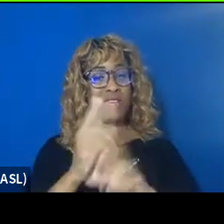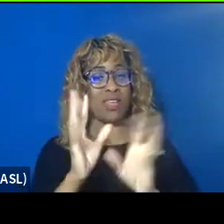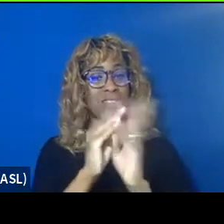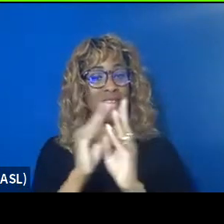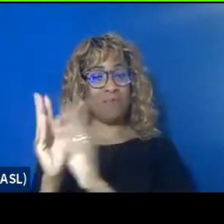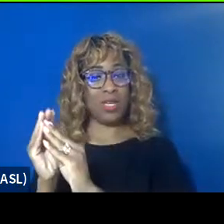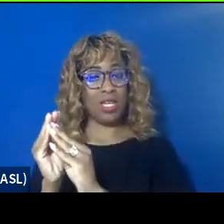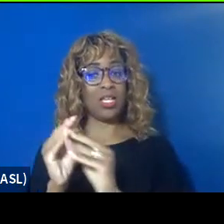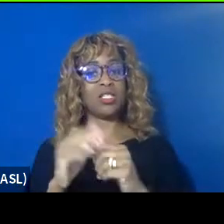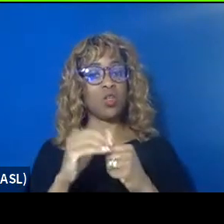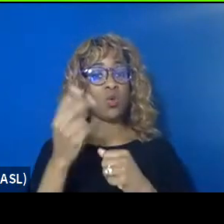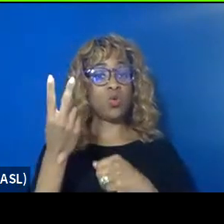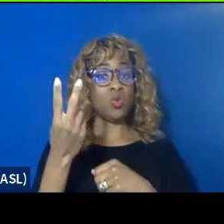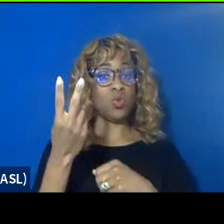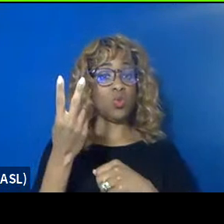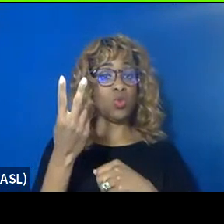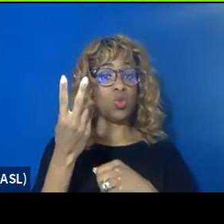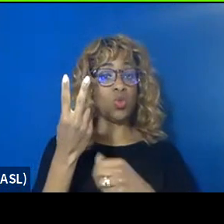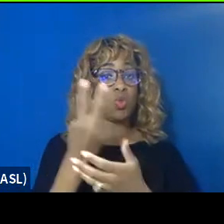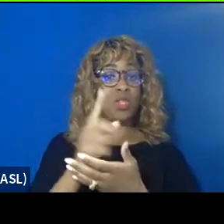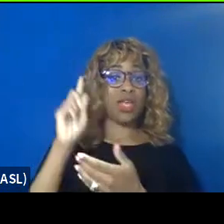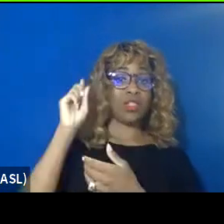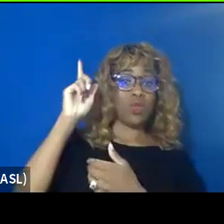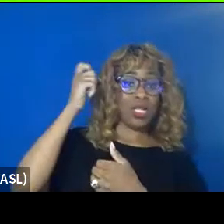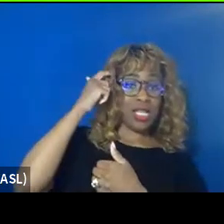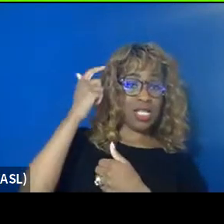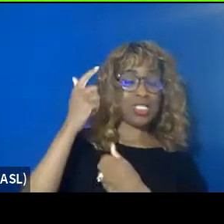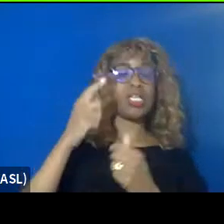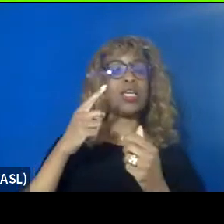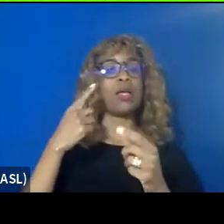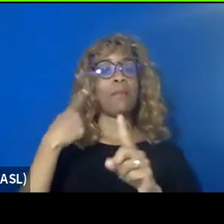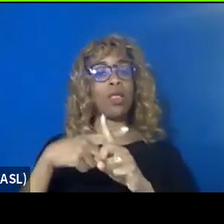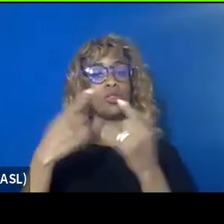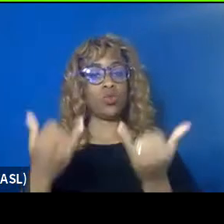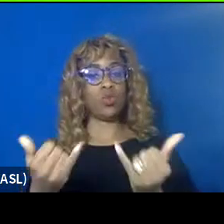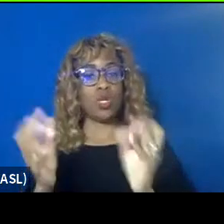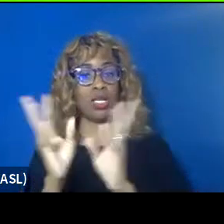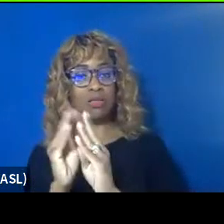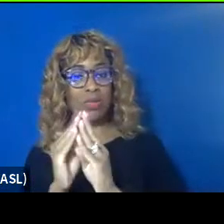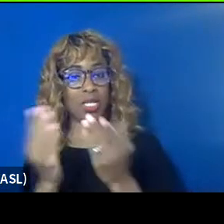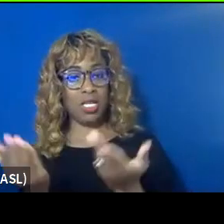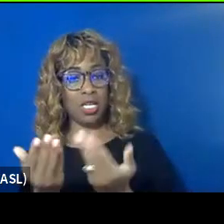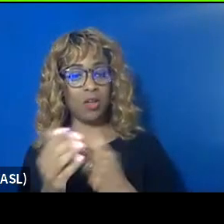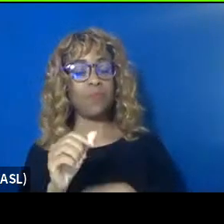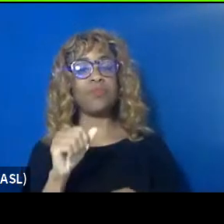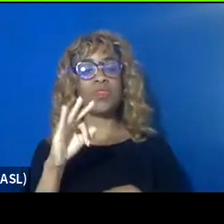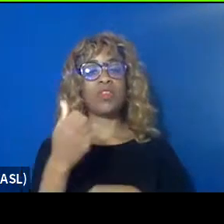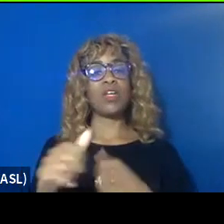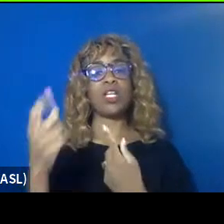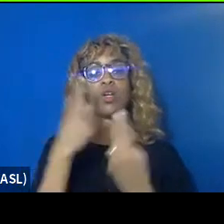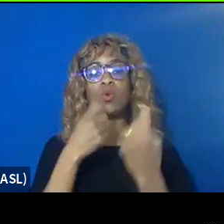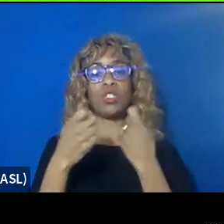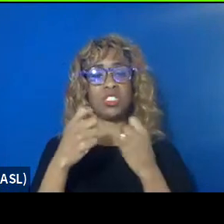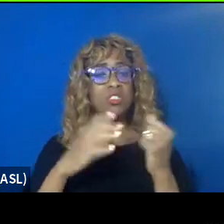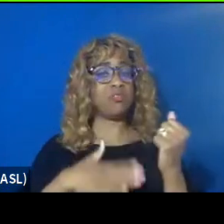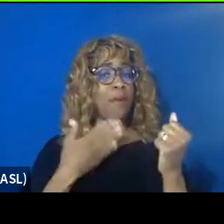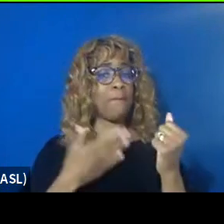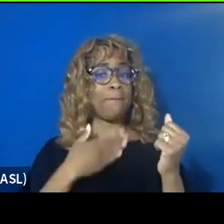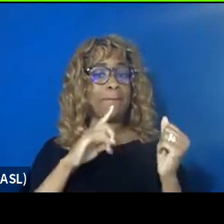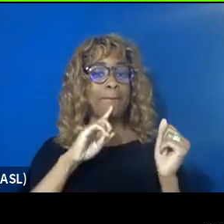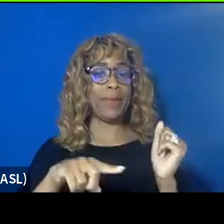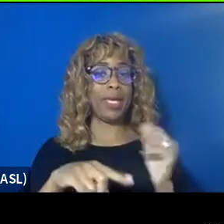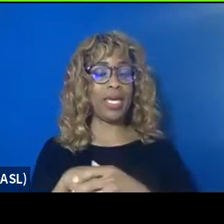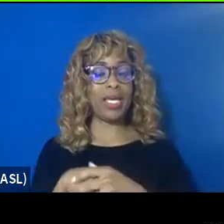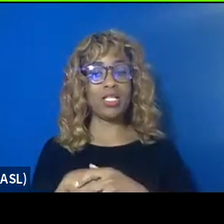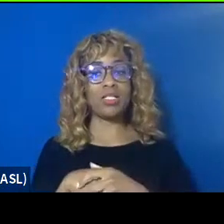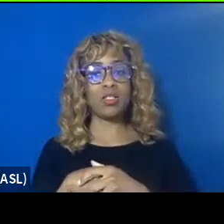that we've had, 2 last week in Lansing and then this meeting today. So if you have questions, I'm happy to answer those.